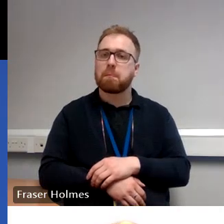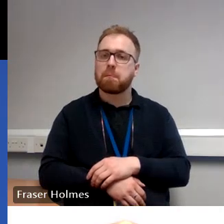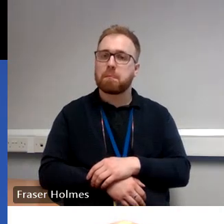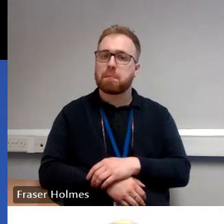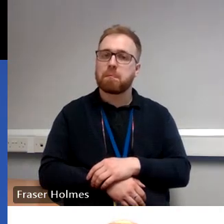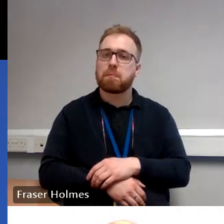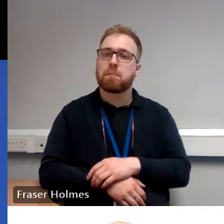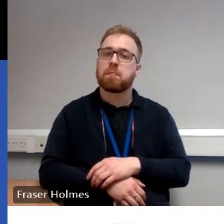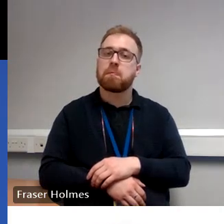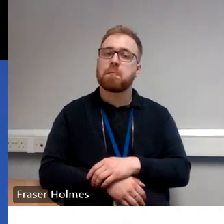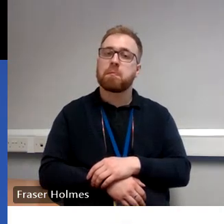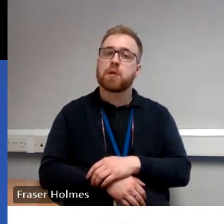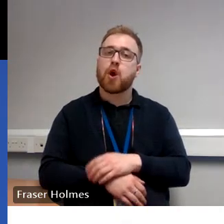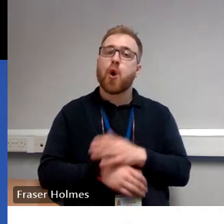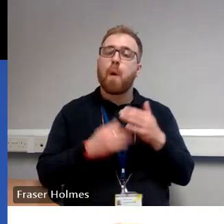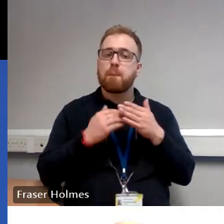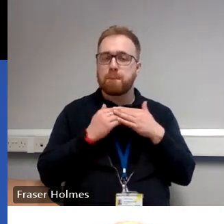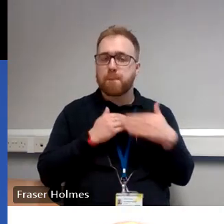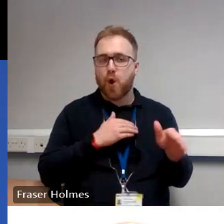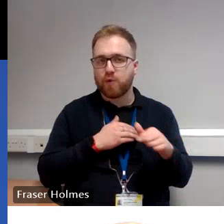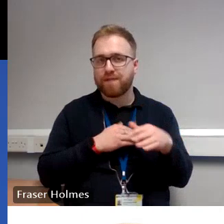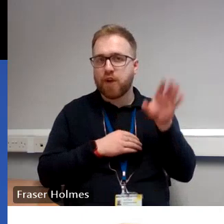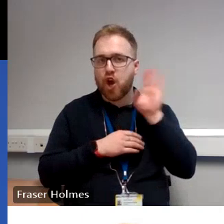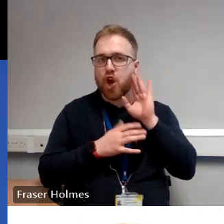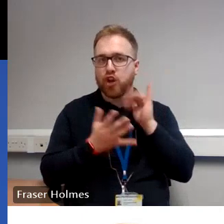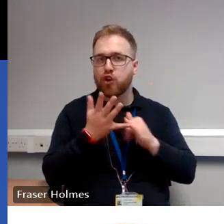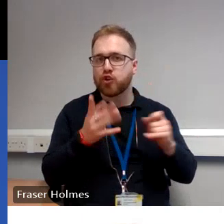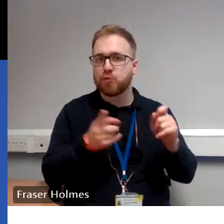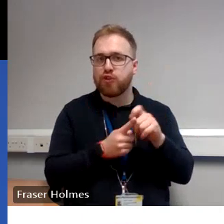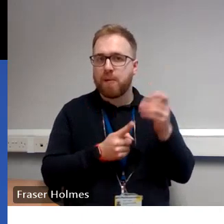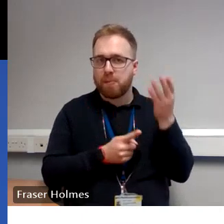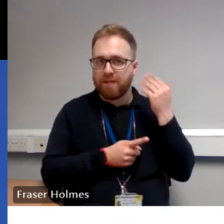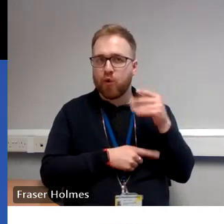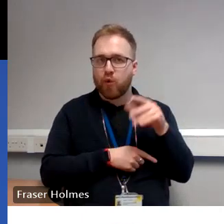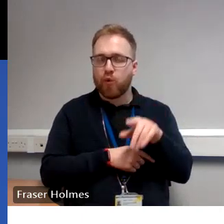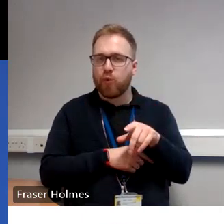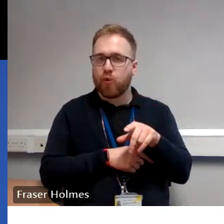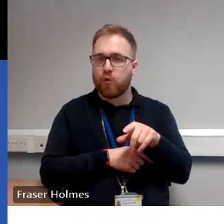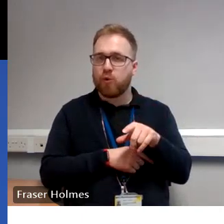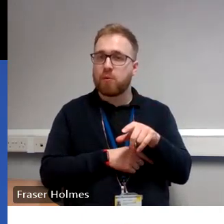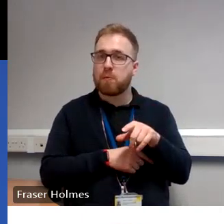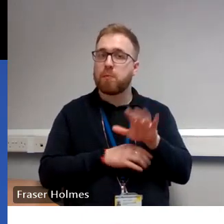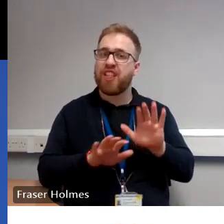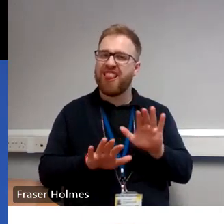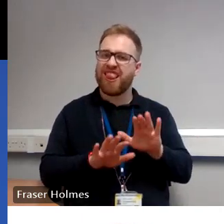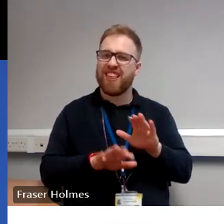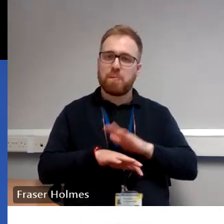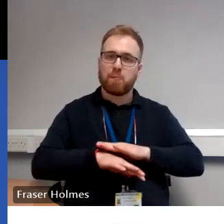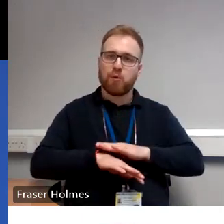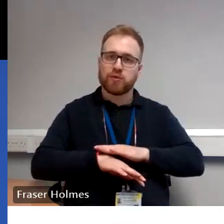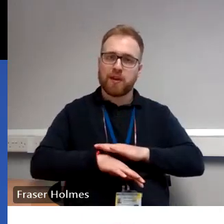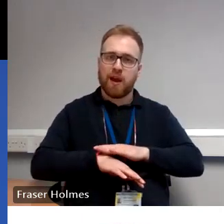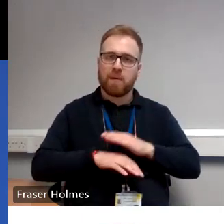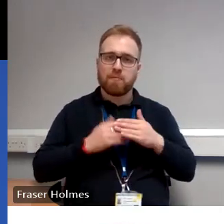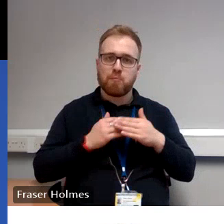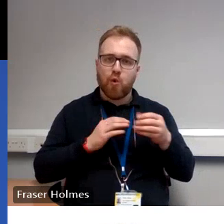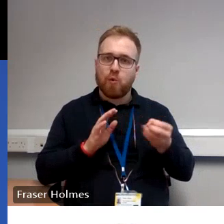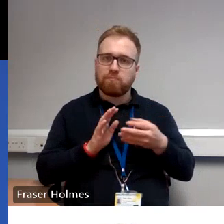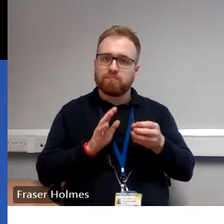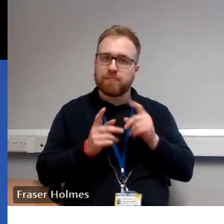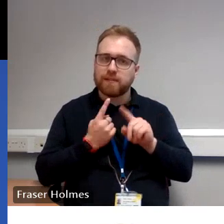So a very, very large majority of you have heard of social prescribing. We'll just leave it a little bit longer to get some more